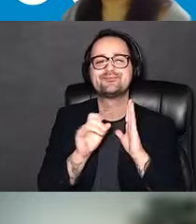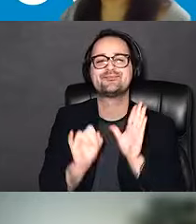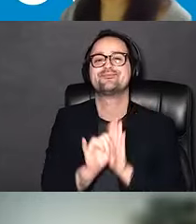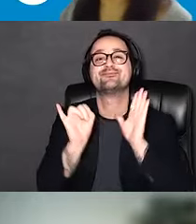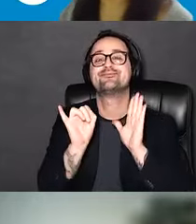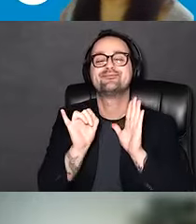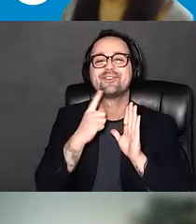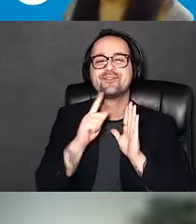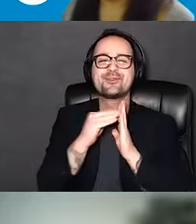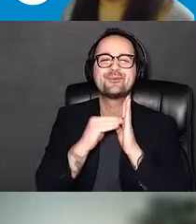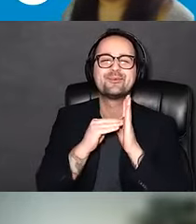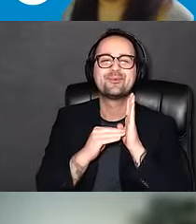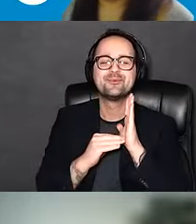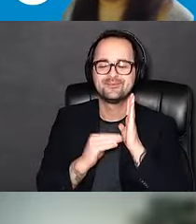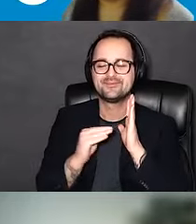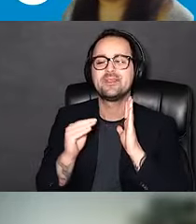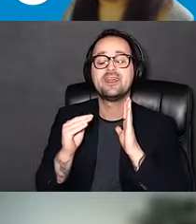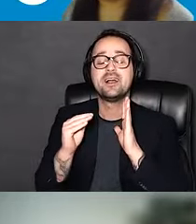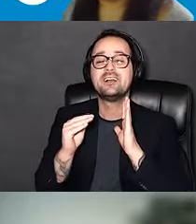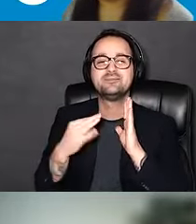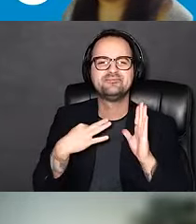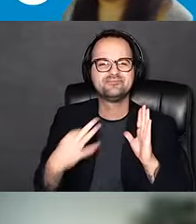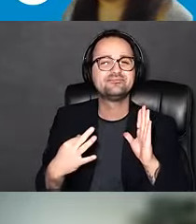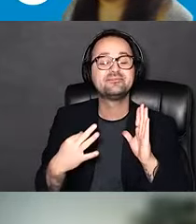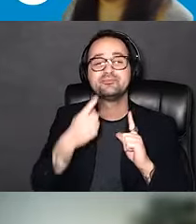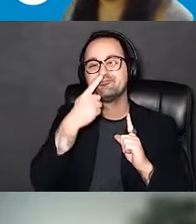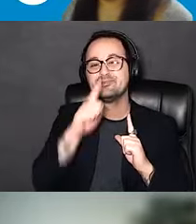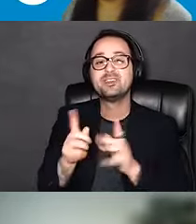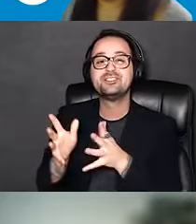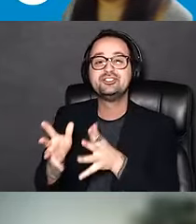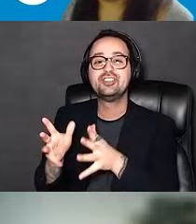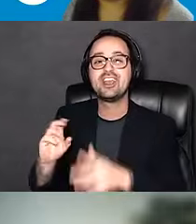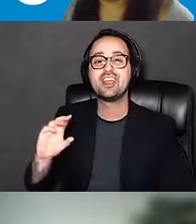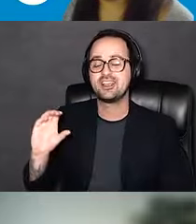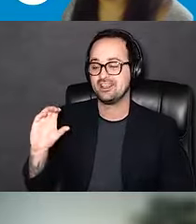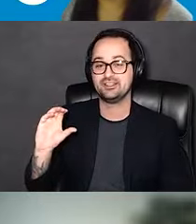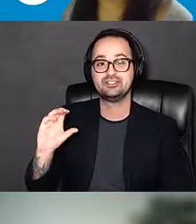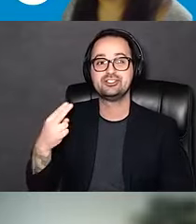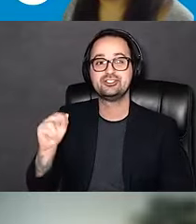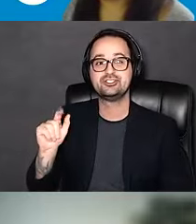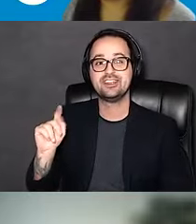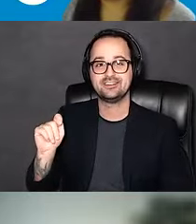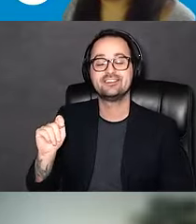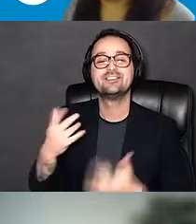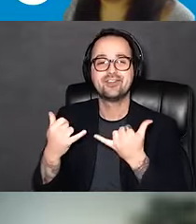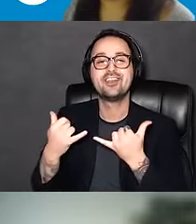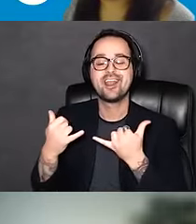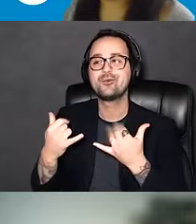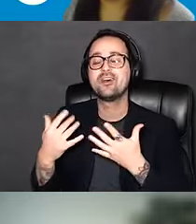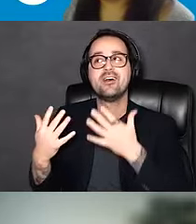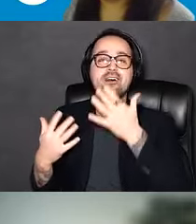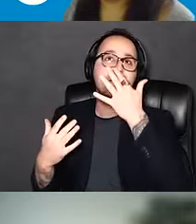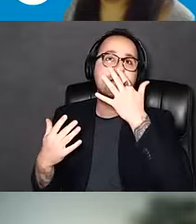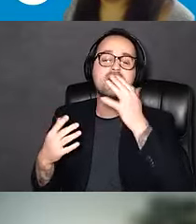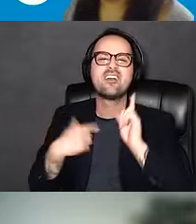and recorder, if that person would just go ahead and chat the question that your group came up with. And as